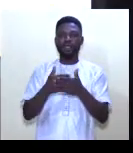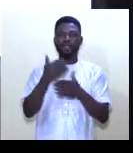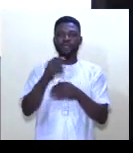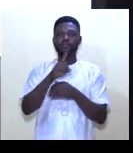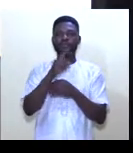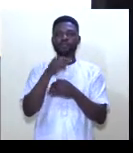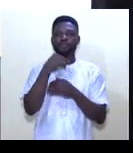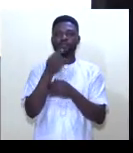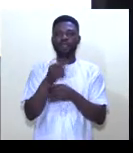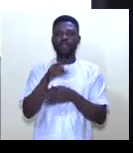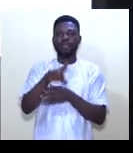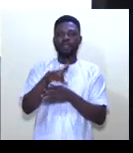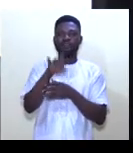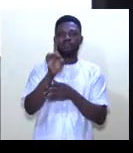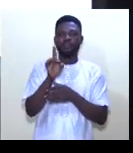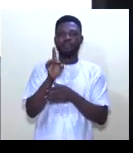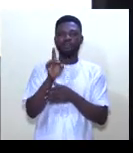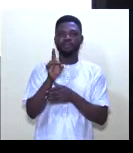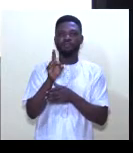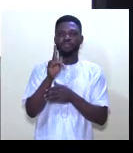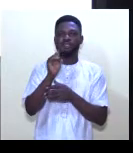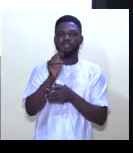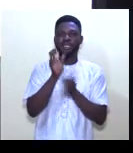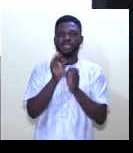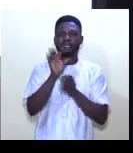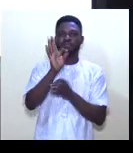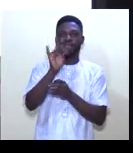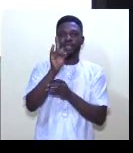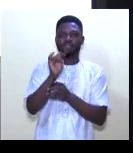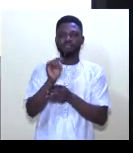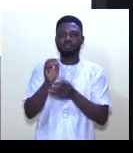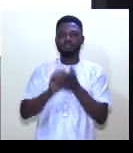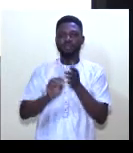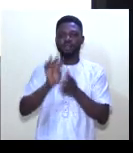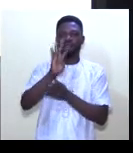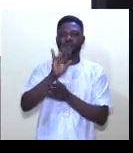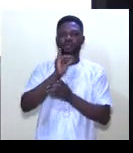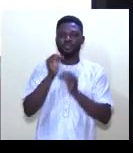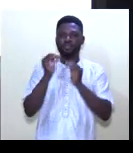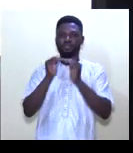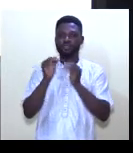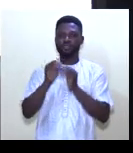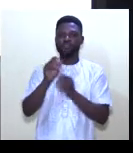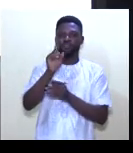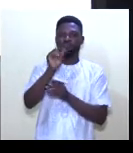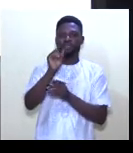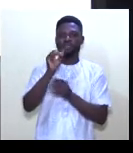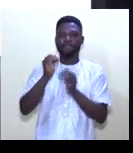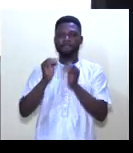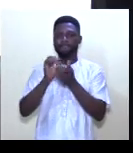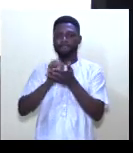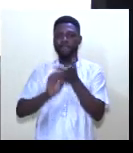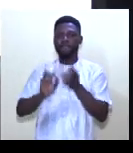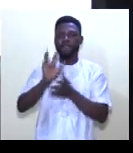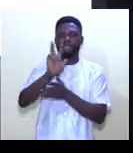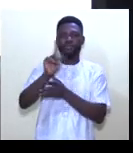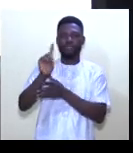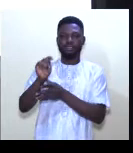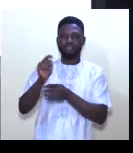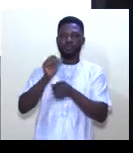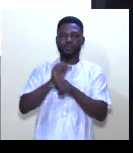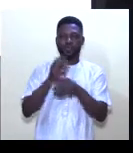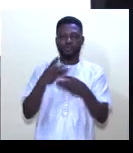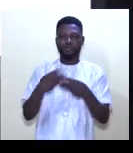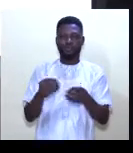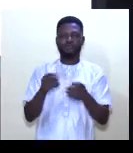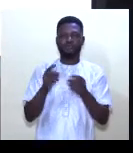on. Next question says, find t if 9t minus 4 is 20 minus 3t. Work